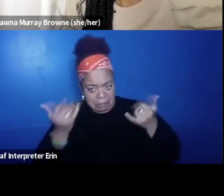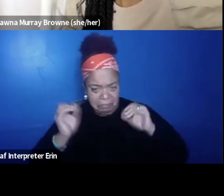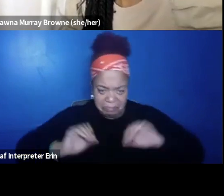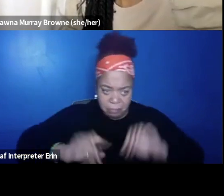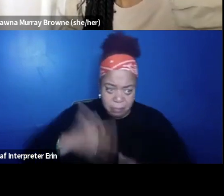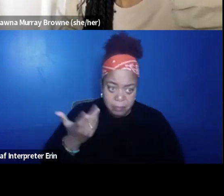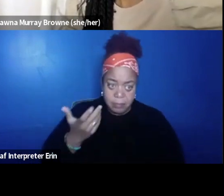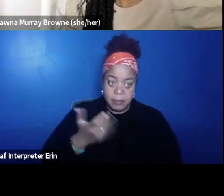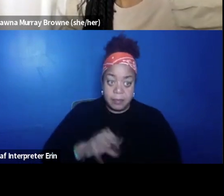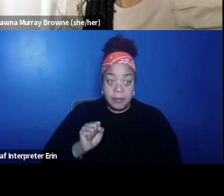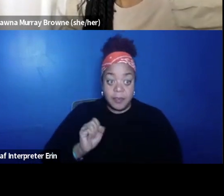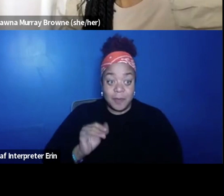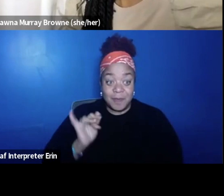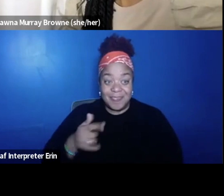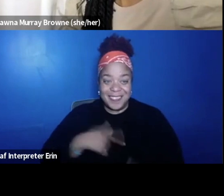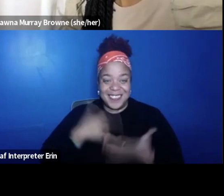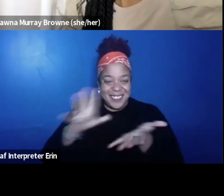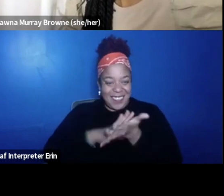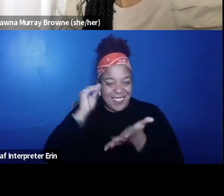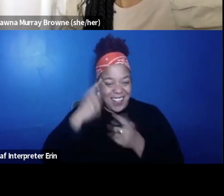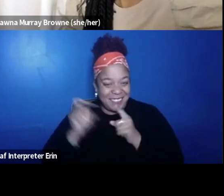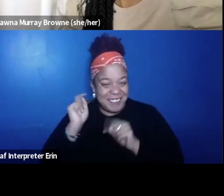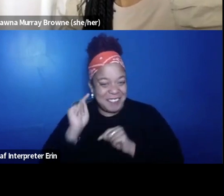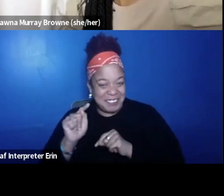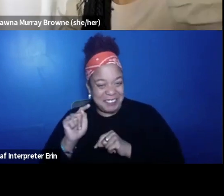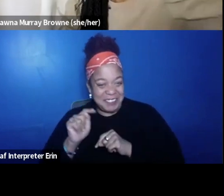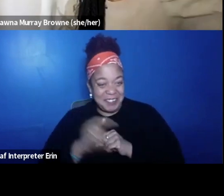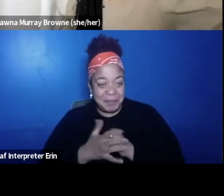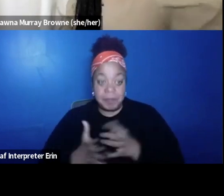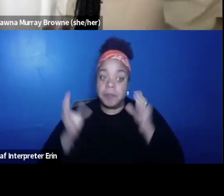about what liberation-focused healing looks like.